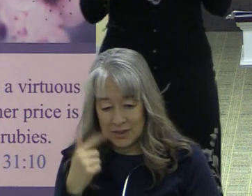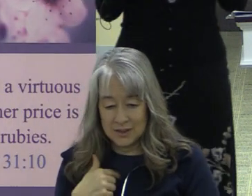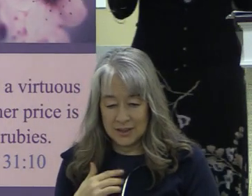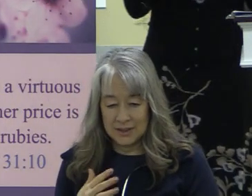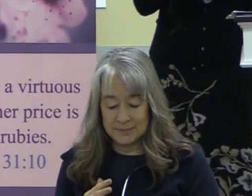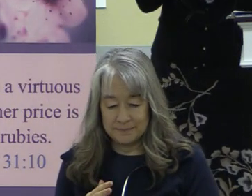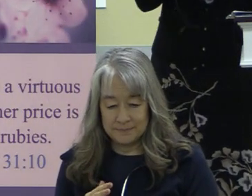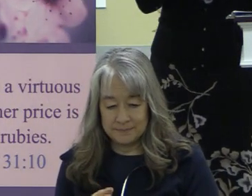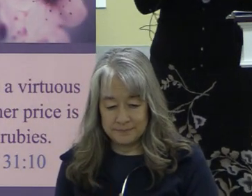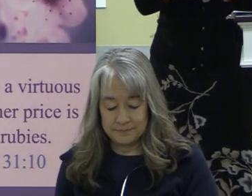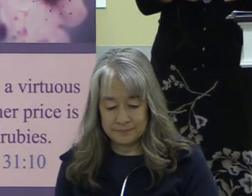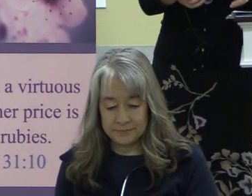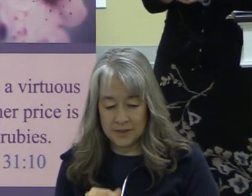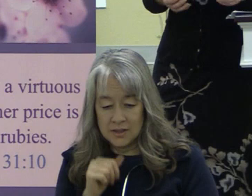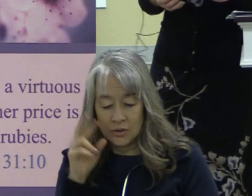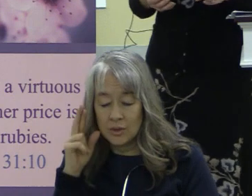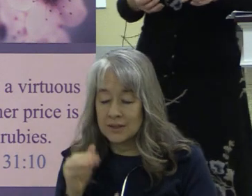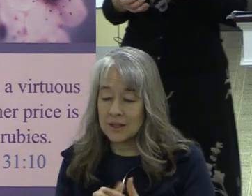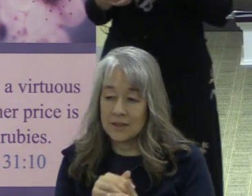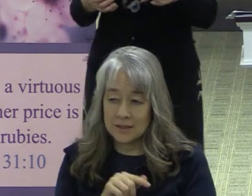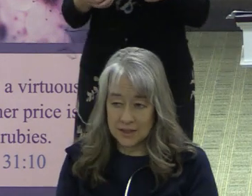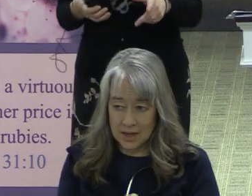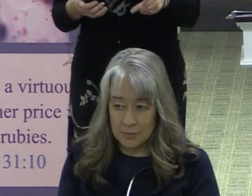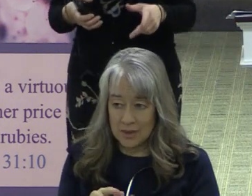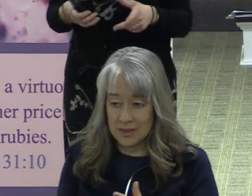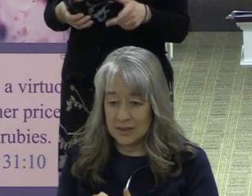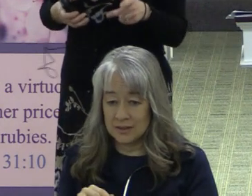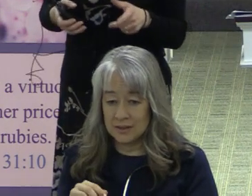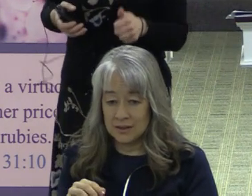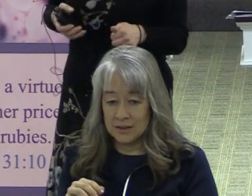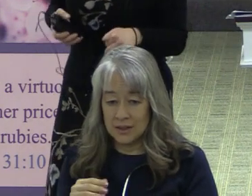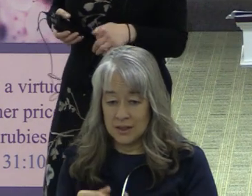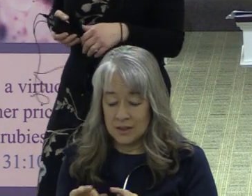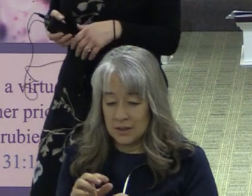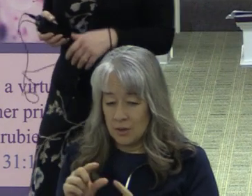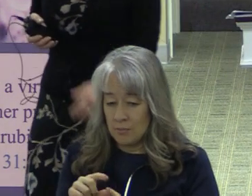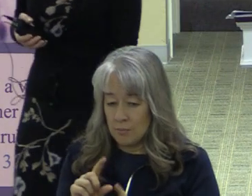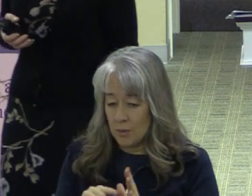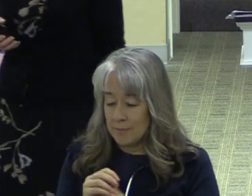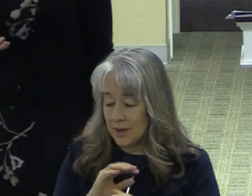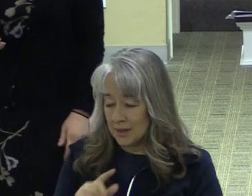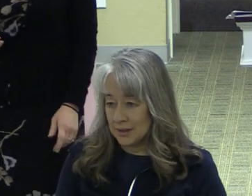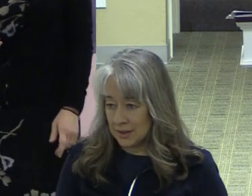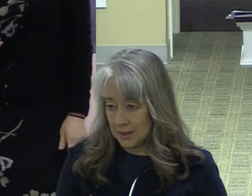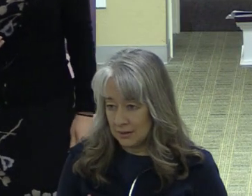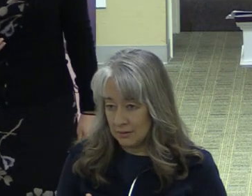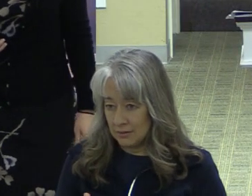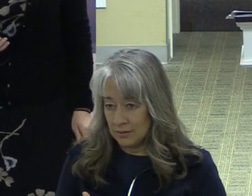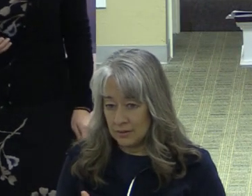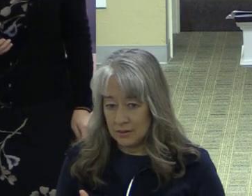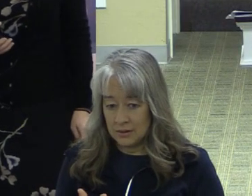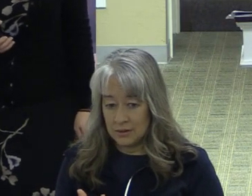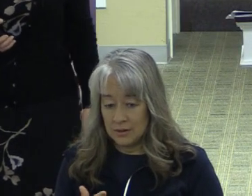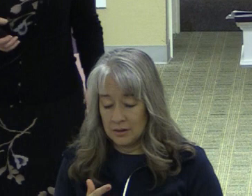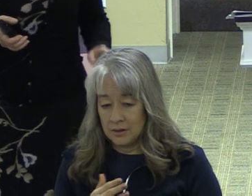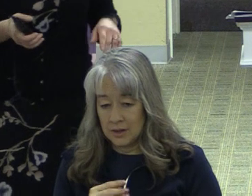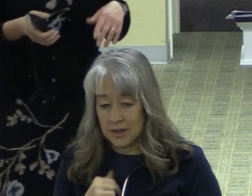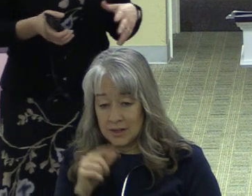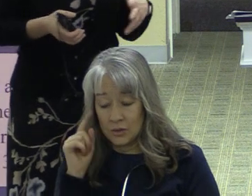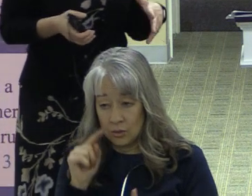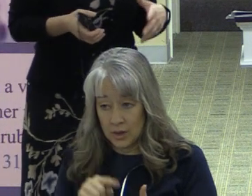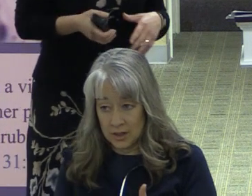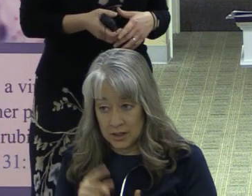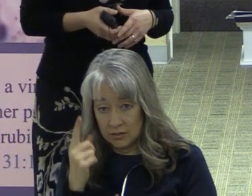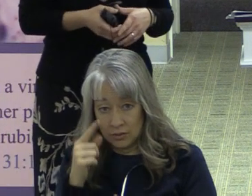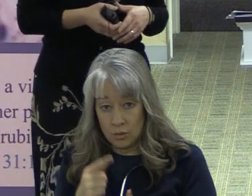of, I didn't realize it at the time, but this pivotal moment happened in my life. And I didn't